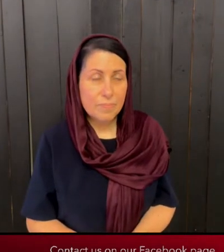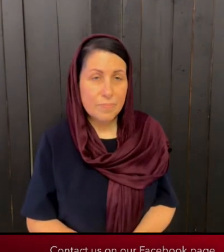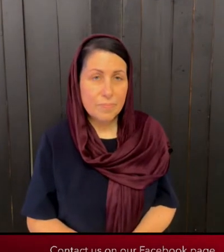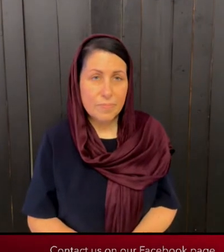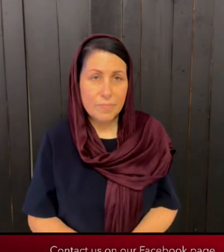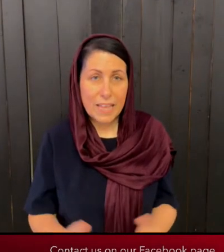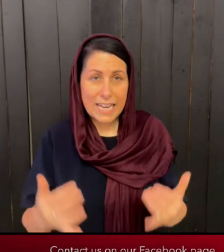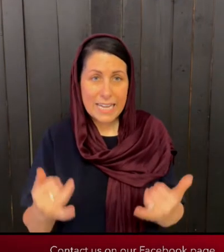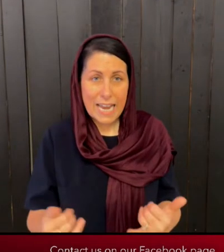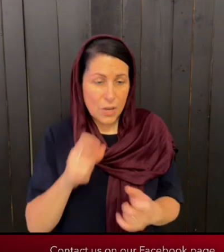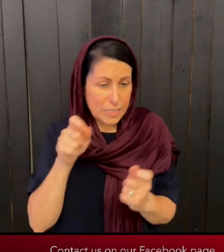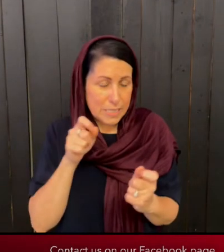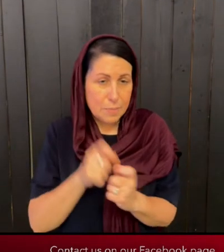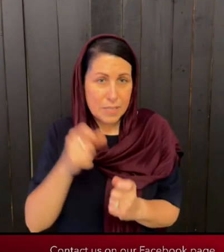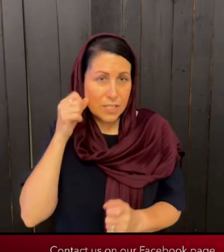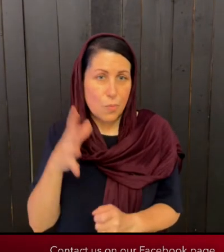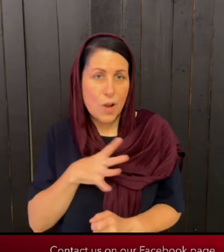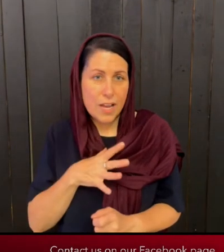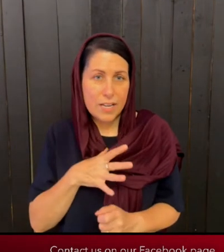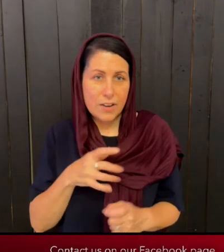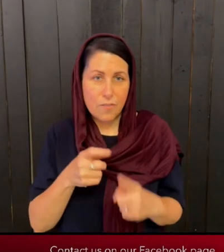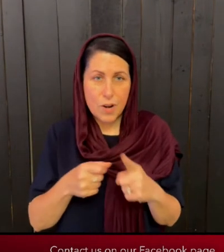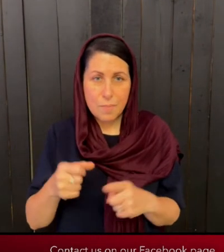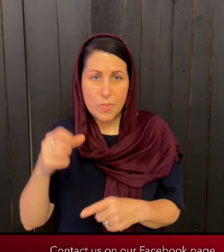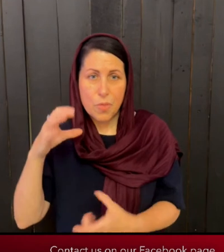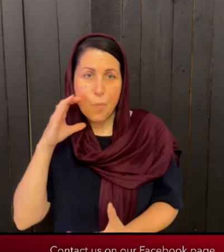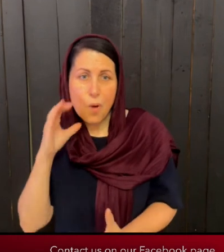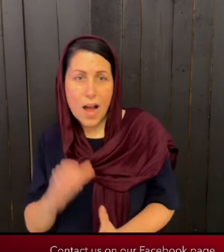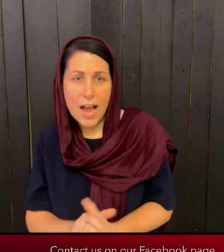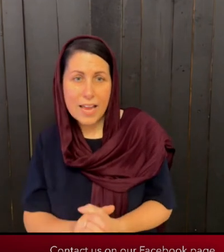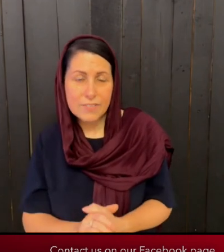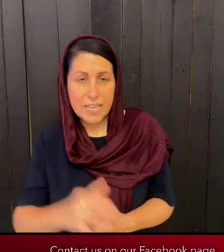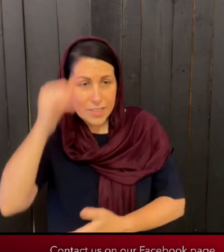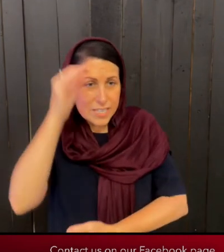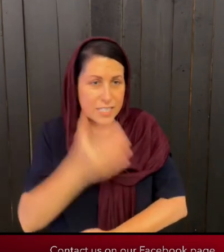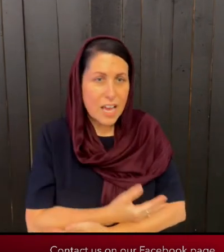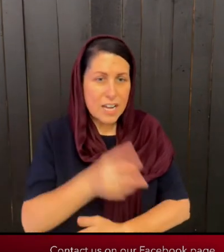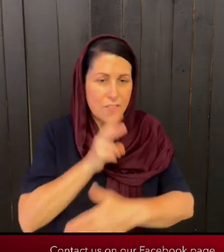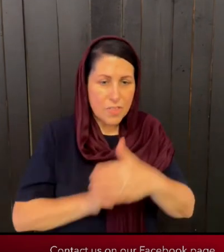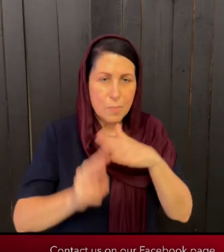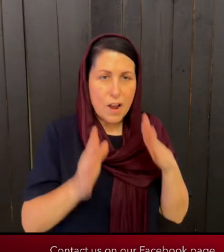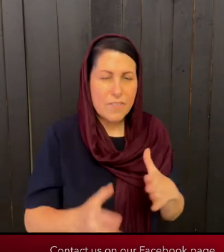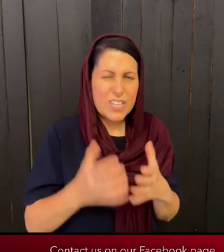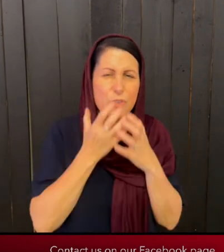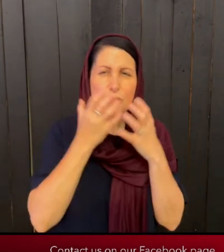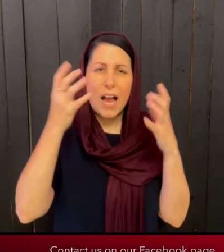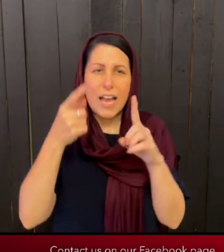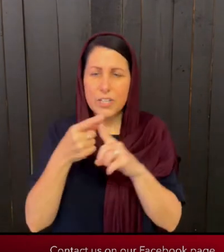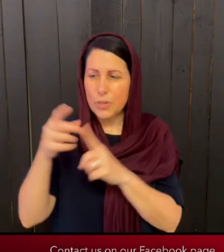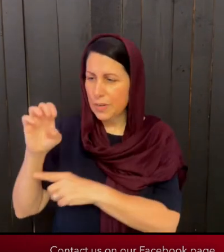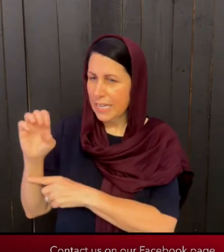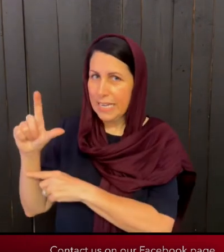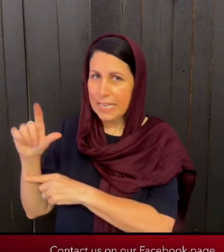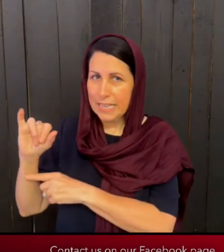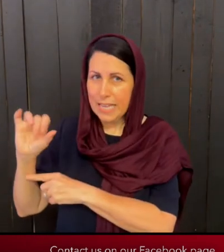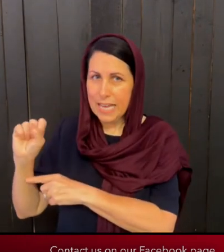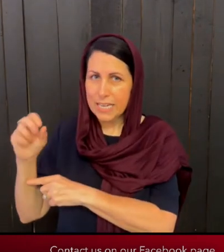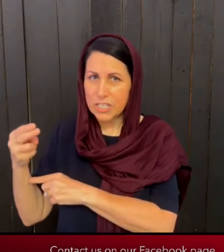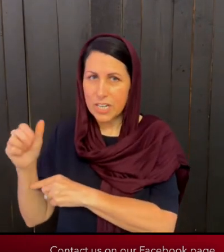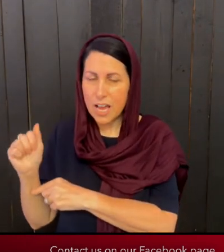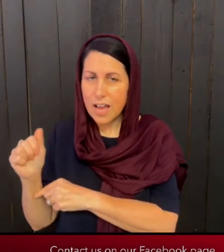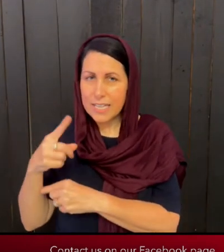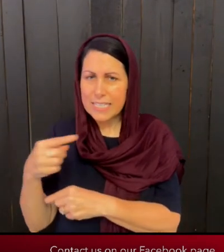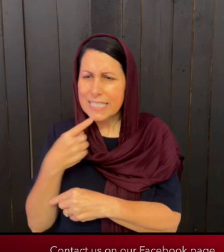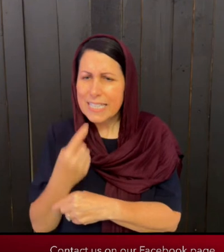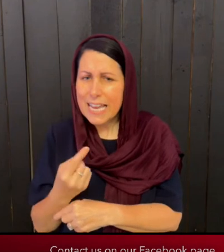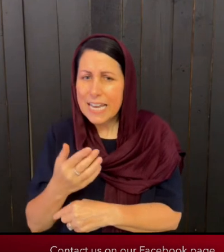And now a certain woman of the wives of the sons of the prophets cried out to Elisha, "Your servant,